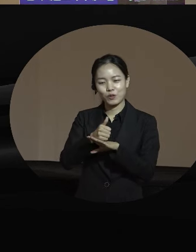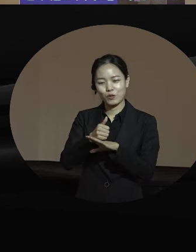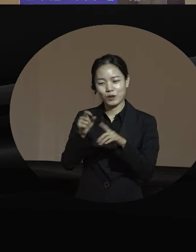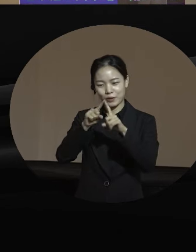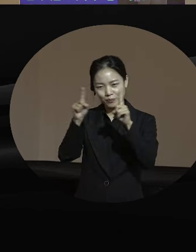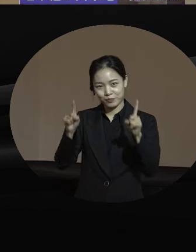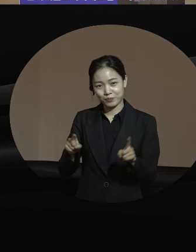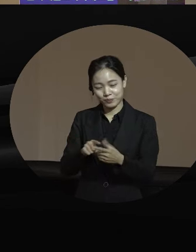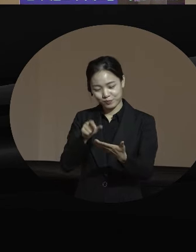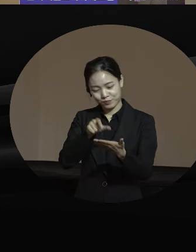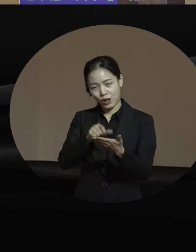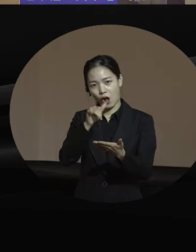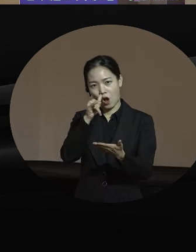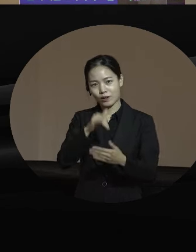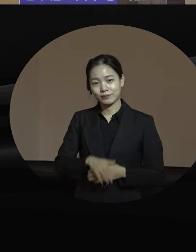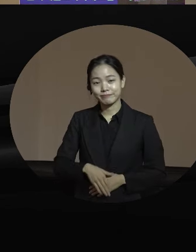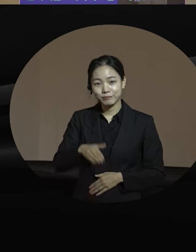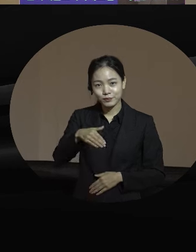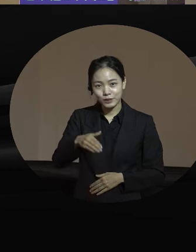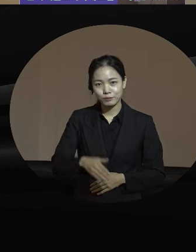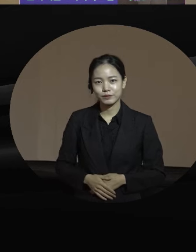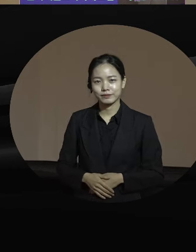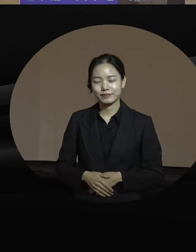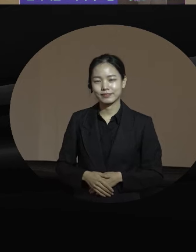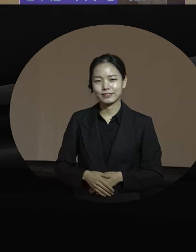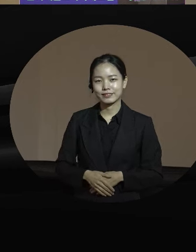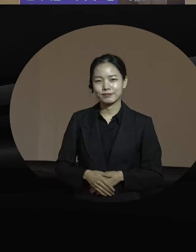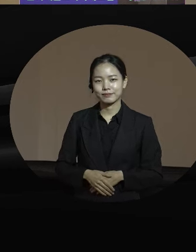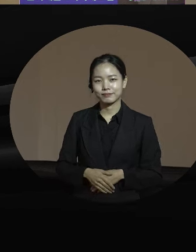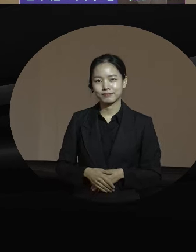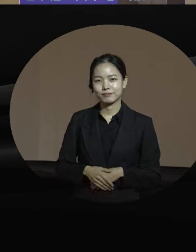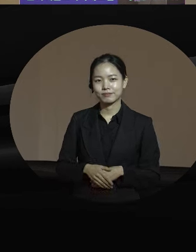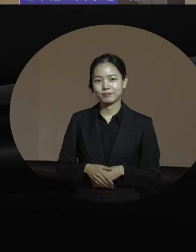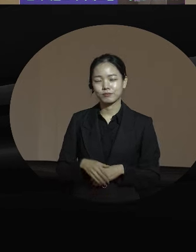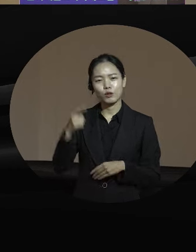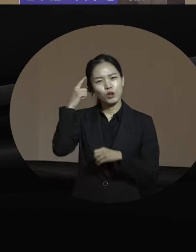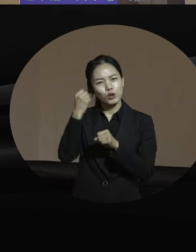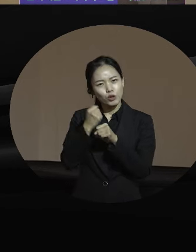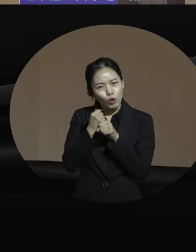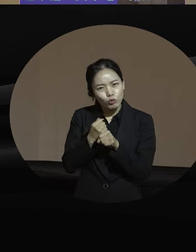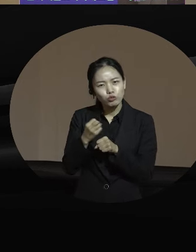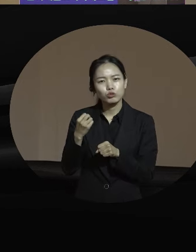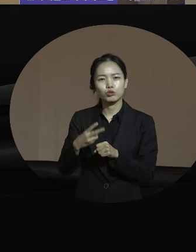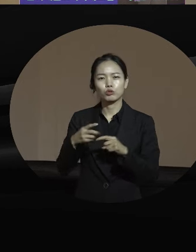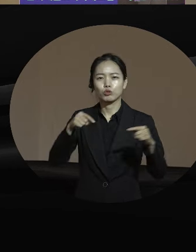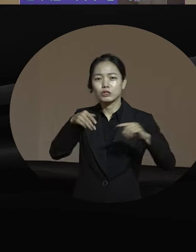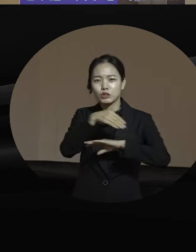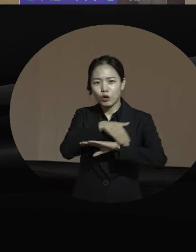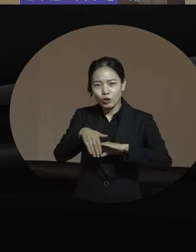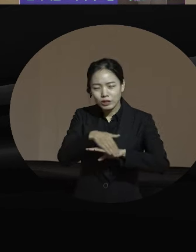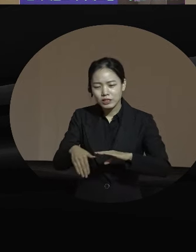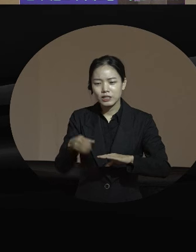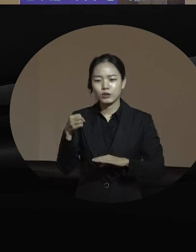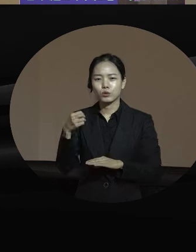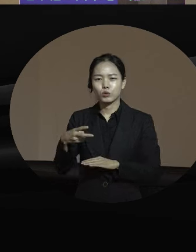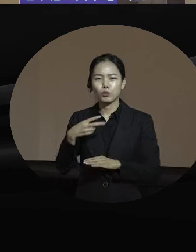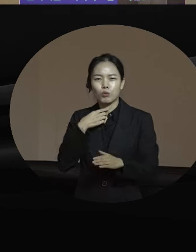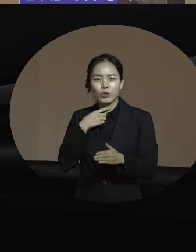will, our current government has included in its governmental program many measures that also relate to